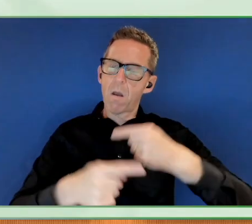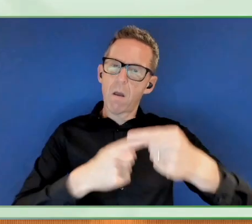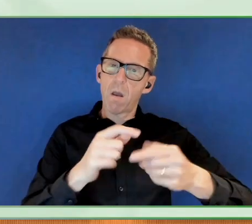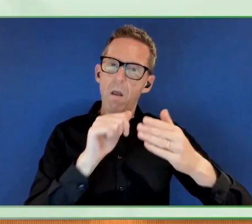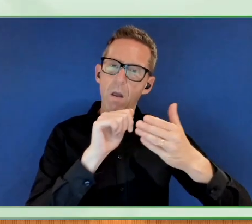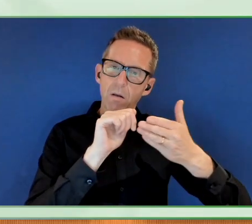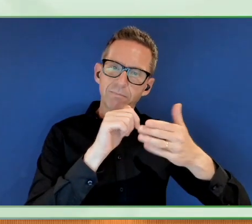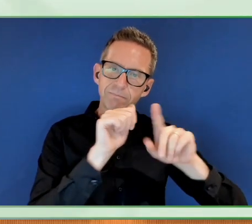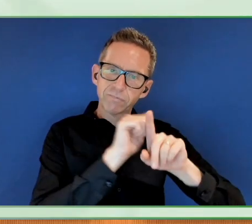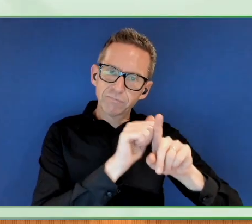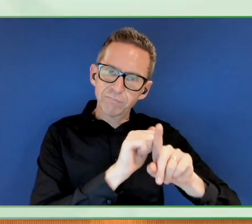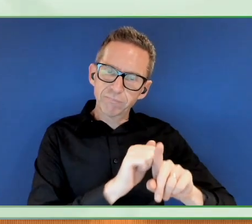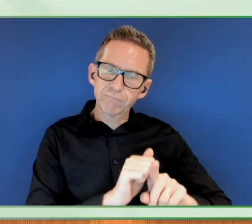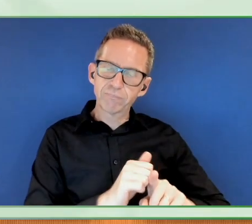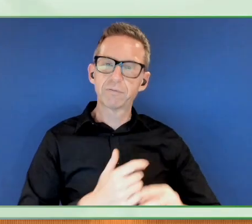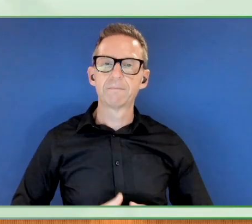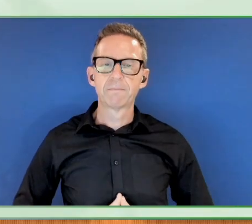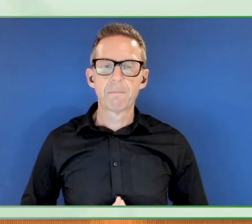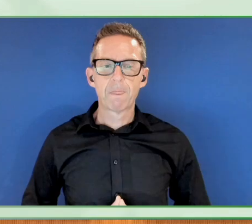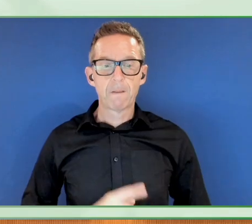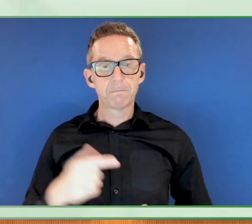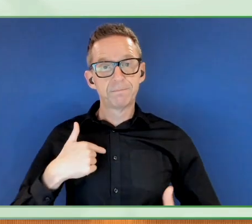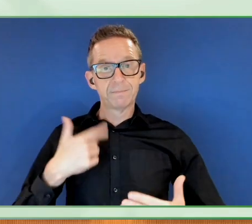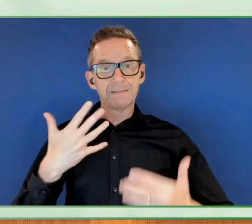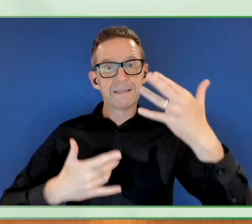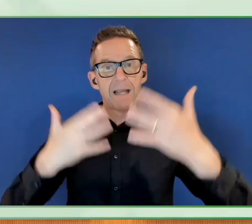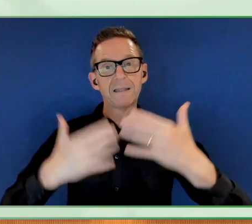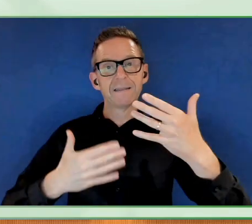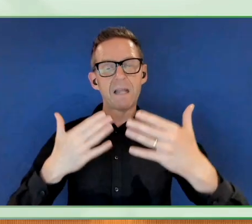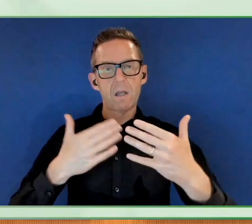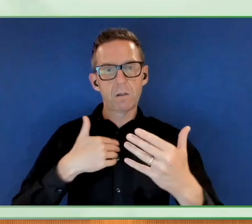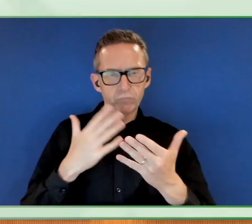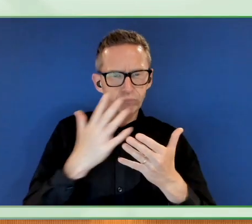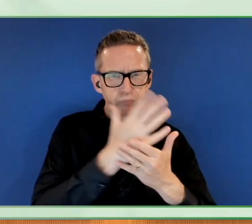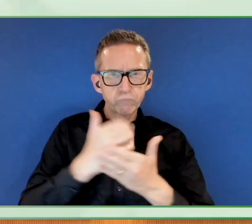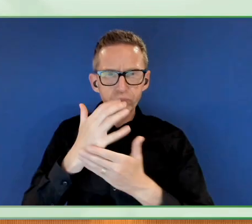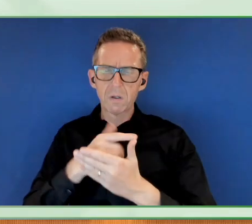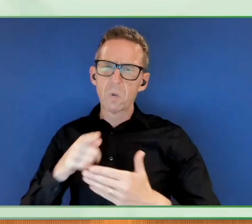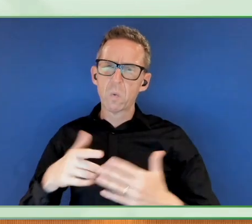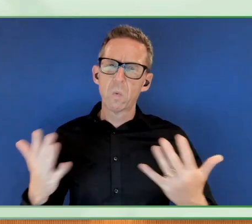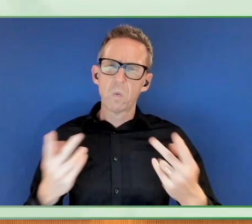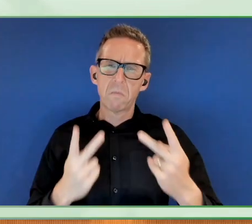We are a data-driven organization, like everybody else. Also, our resources are limited.